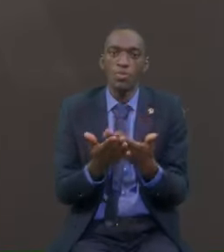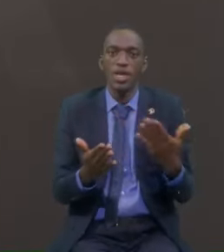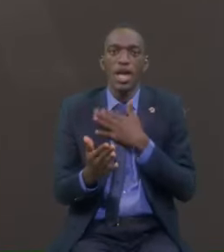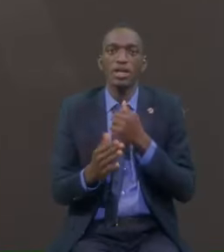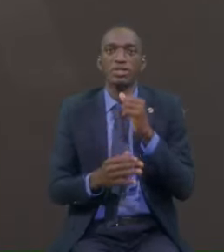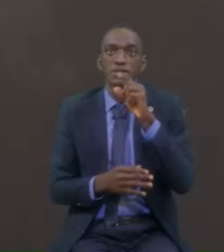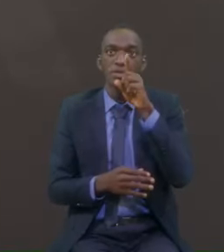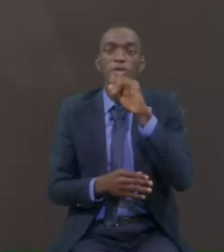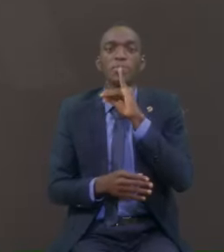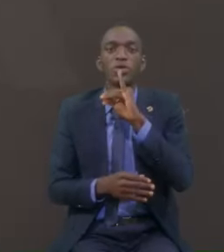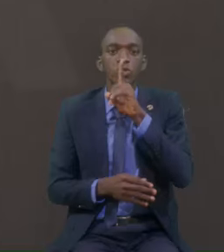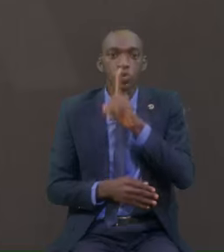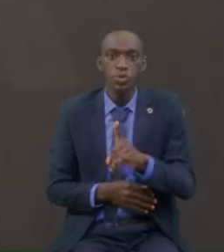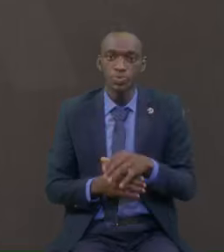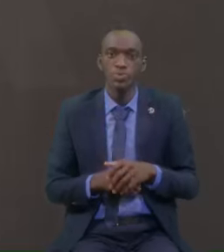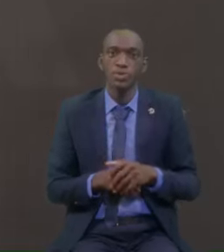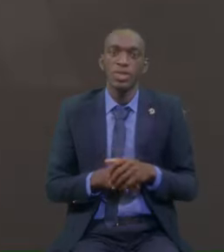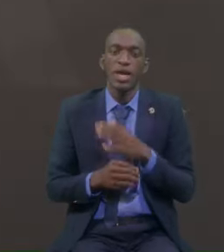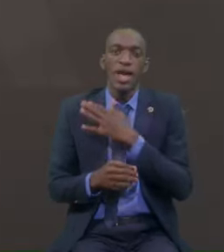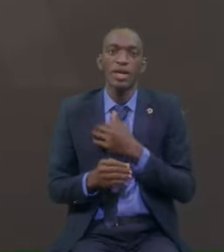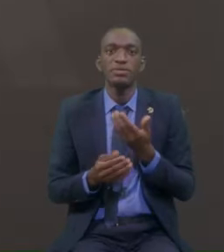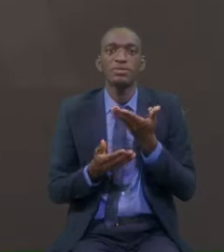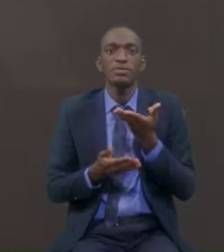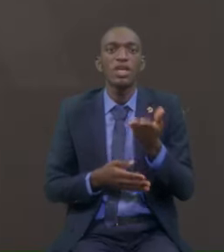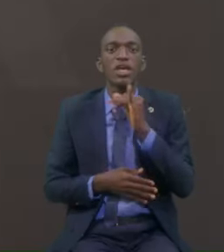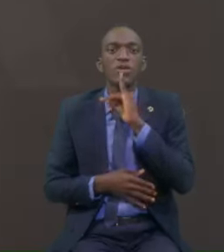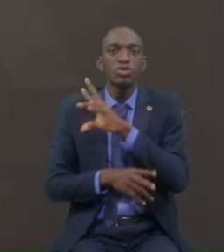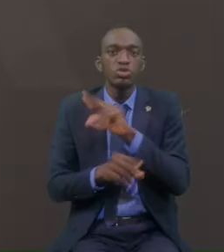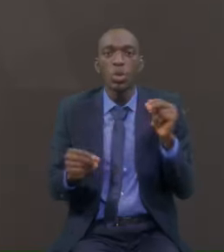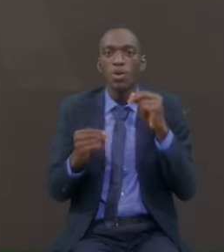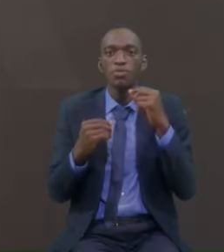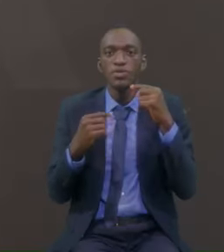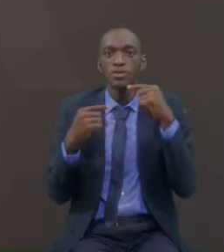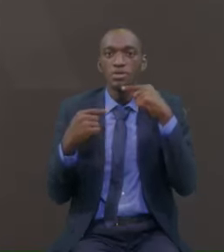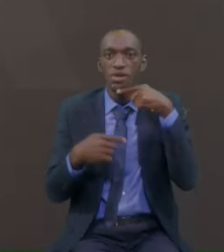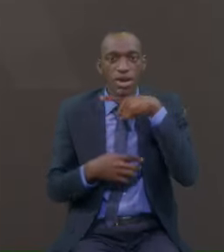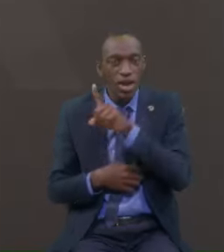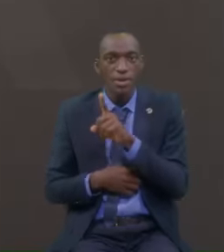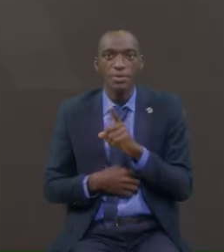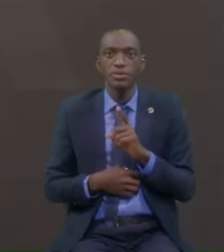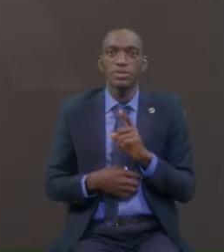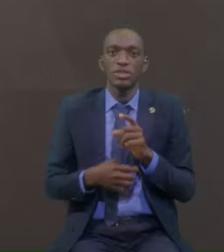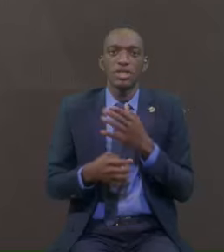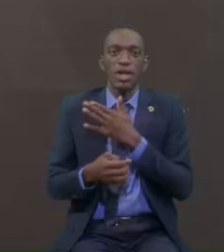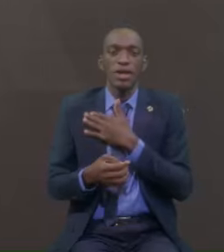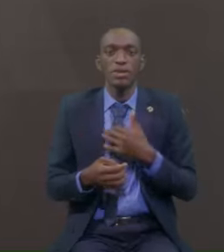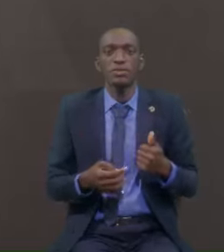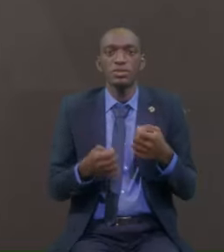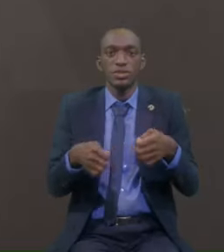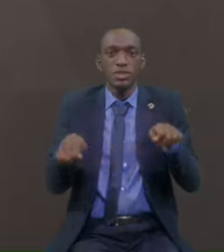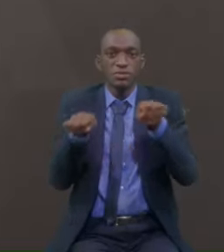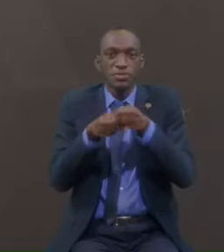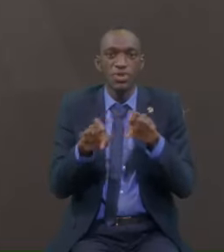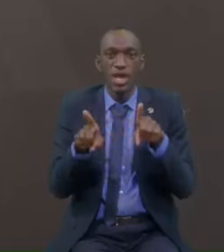says, and it's no lie. It says, and even as it has taught